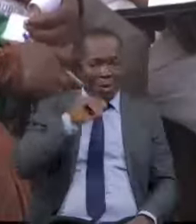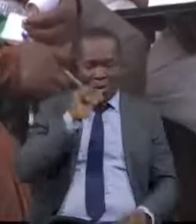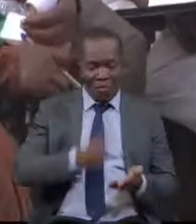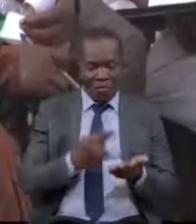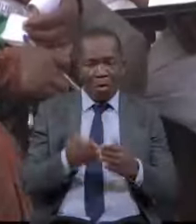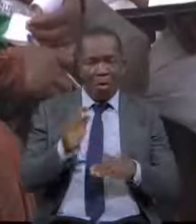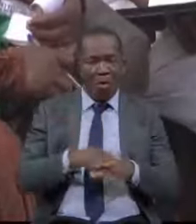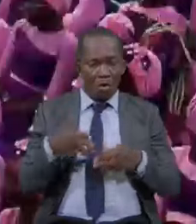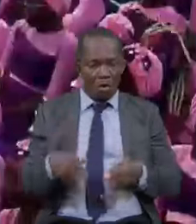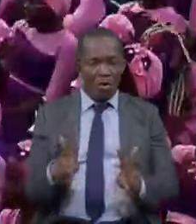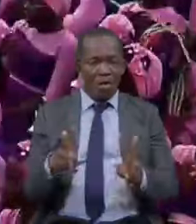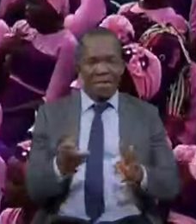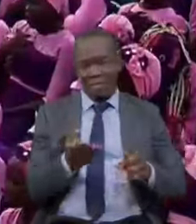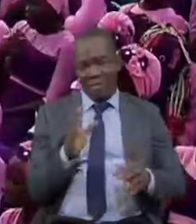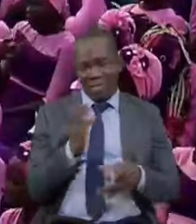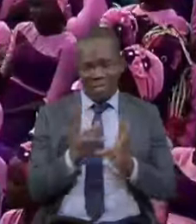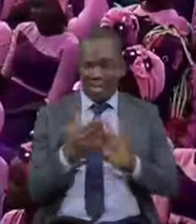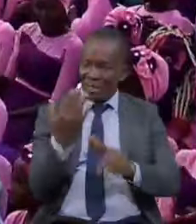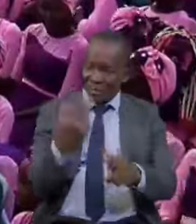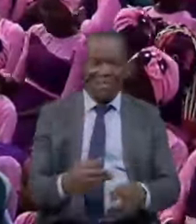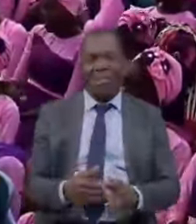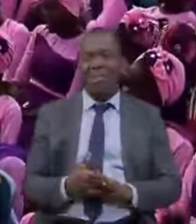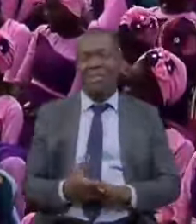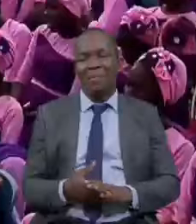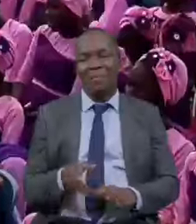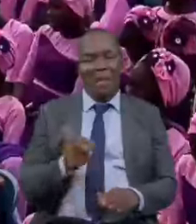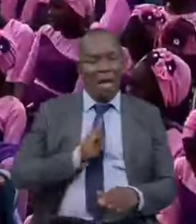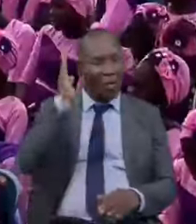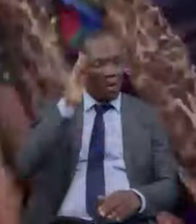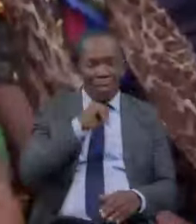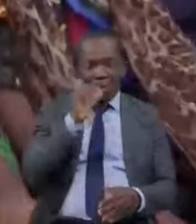the wayside. I will not fall before Satan.